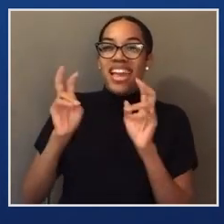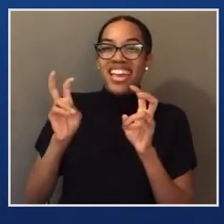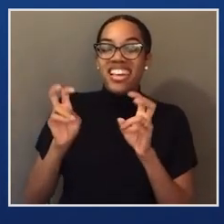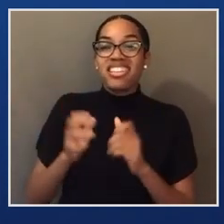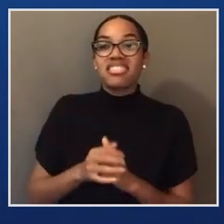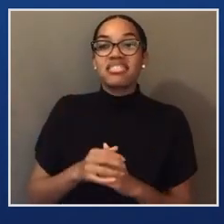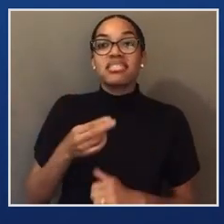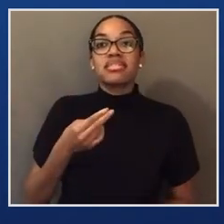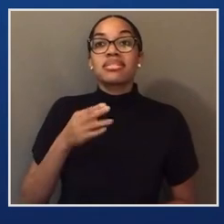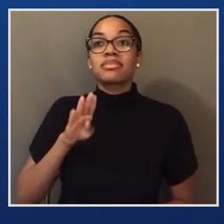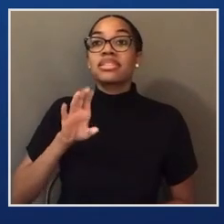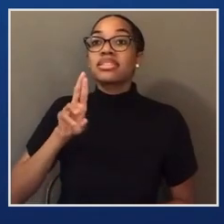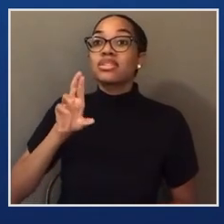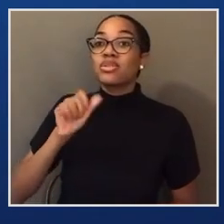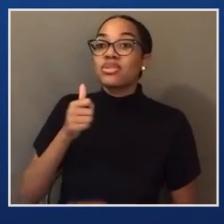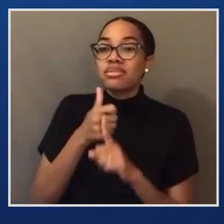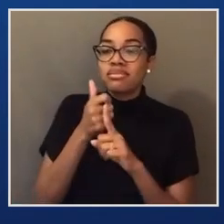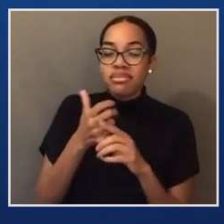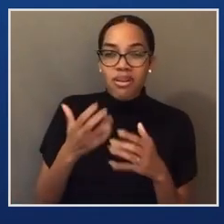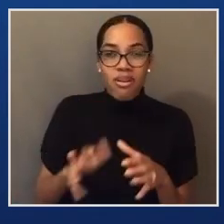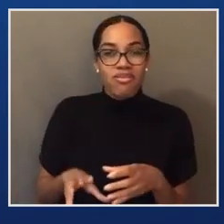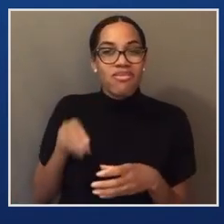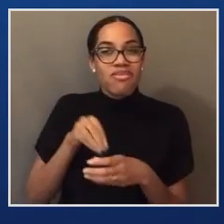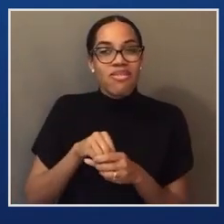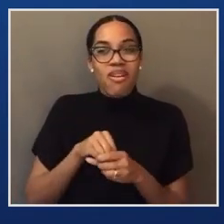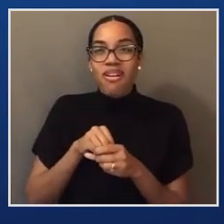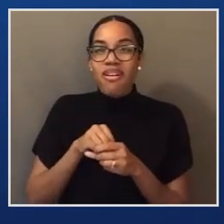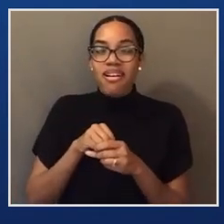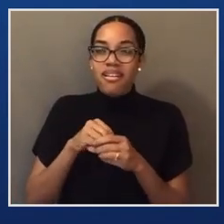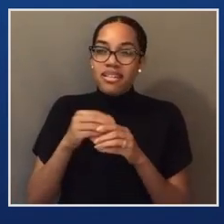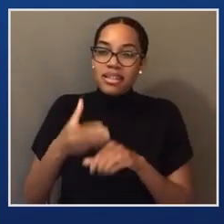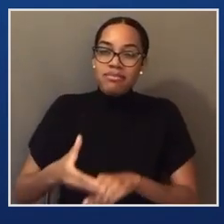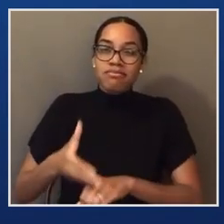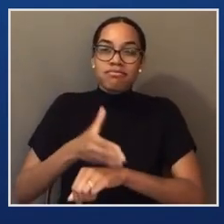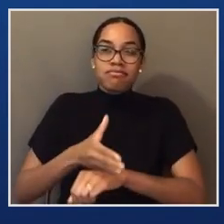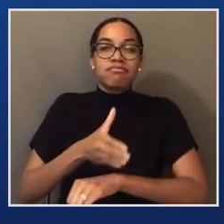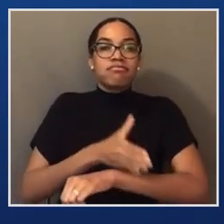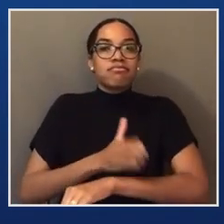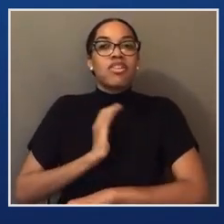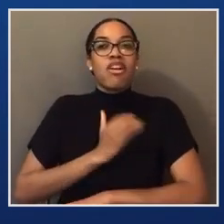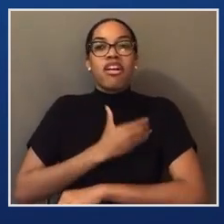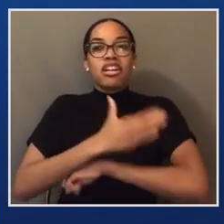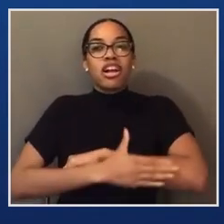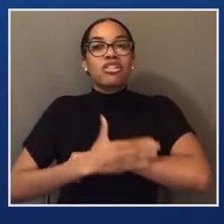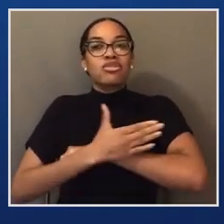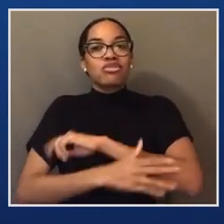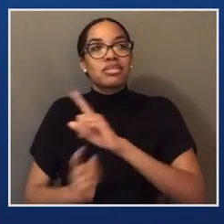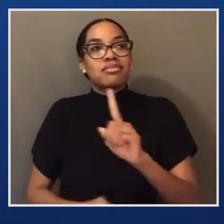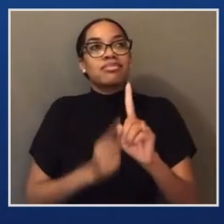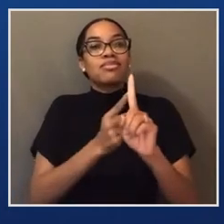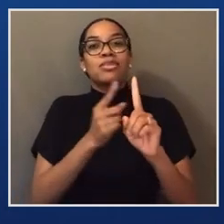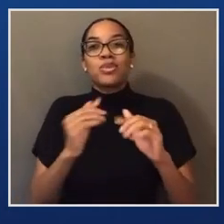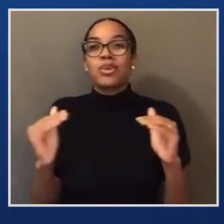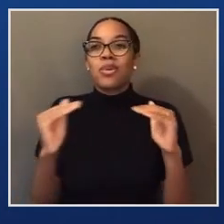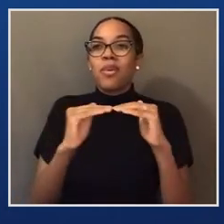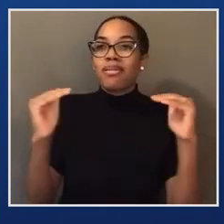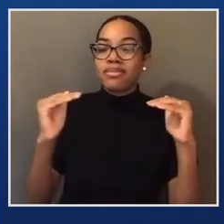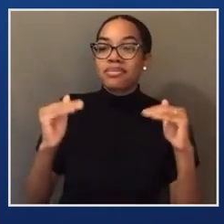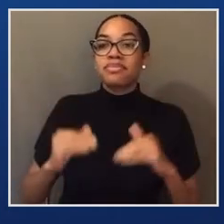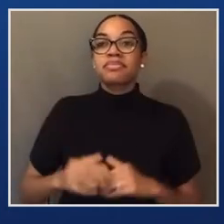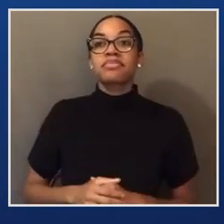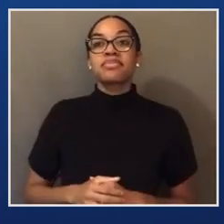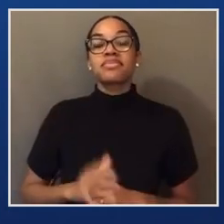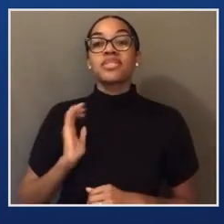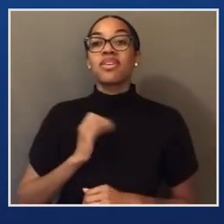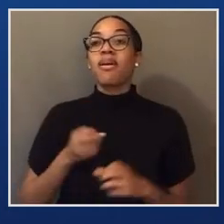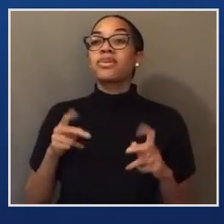in advancing our country's long march to equality and justice. And this is your chance, this is our chance to do